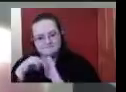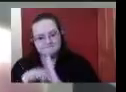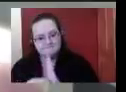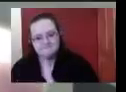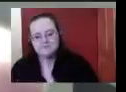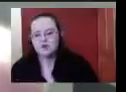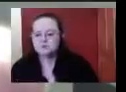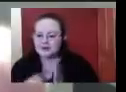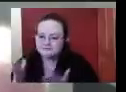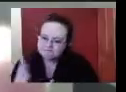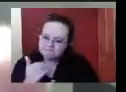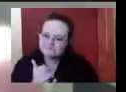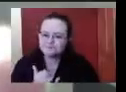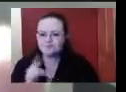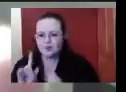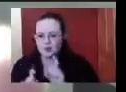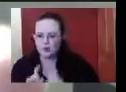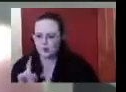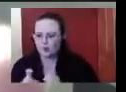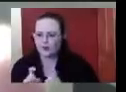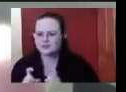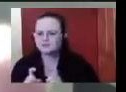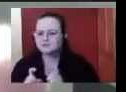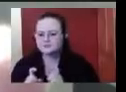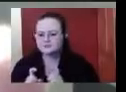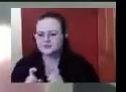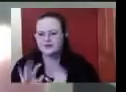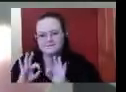did compile some questions from our families